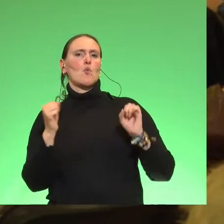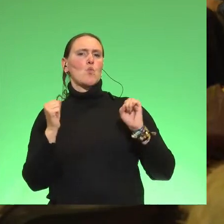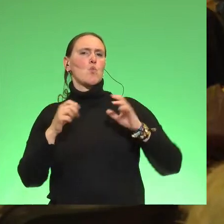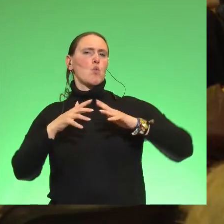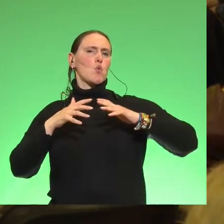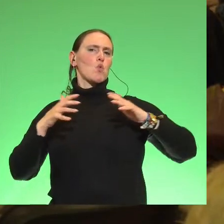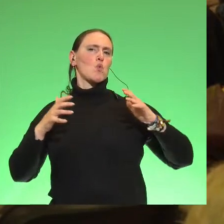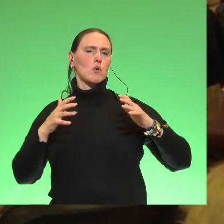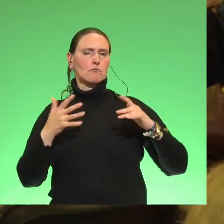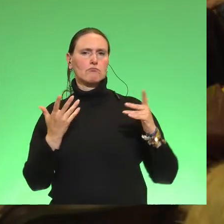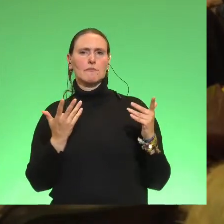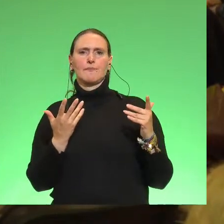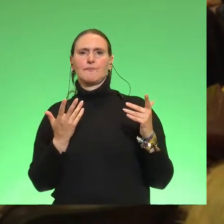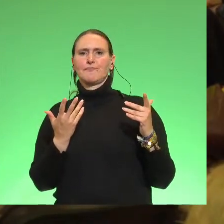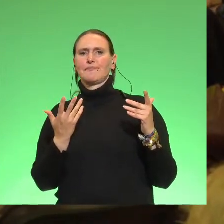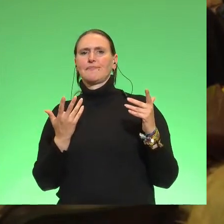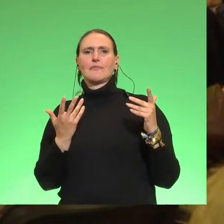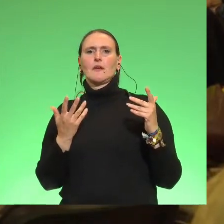very contradictory